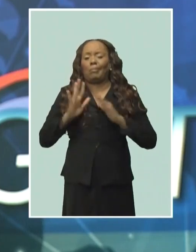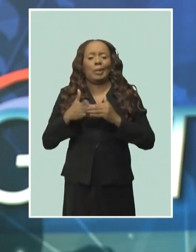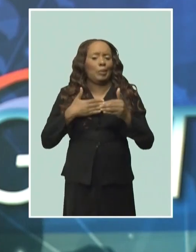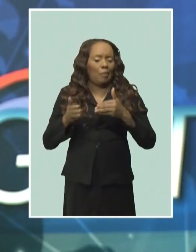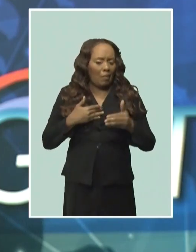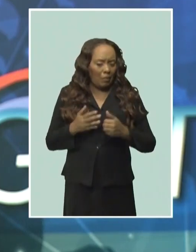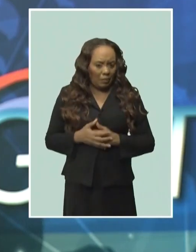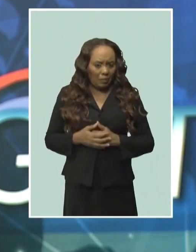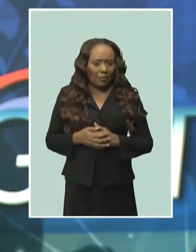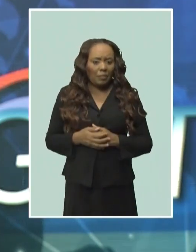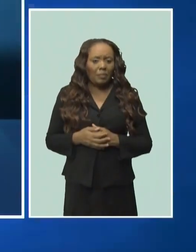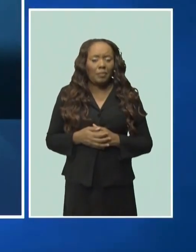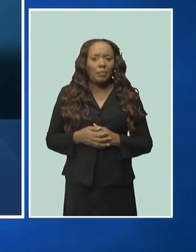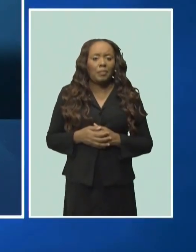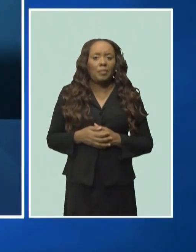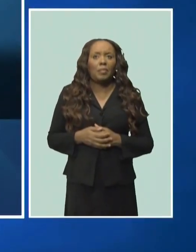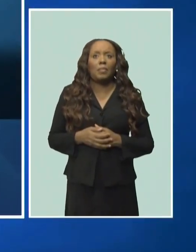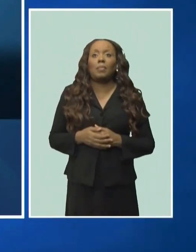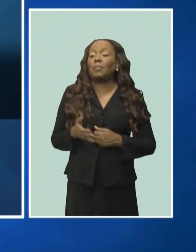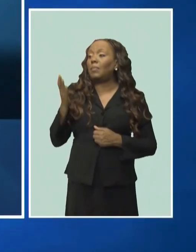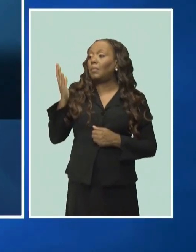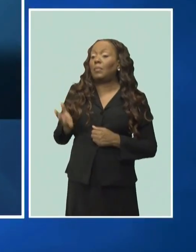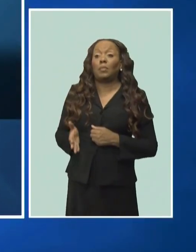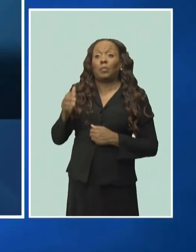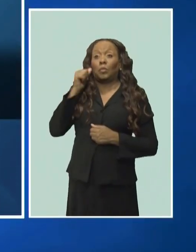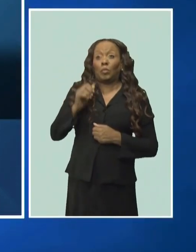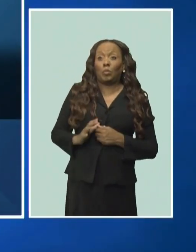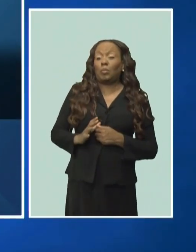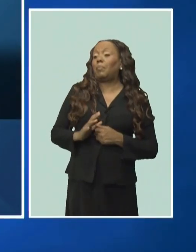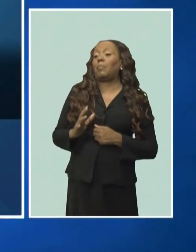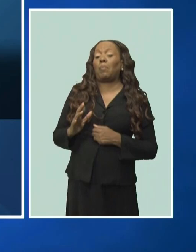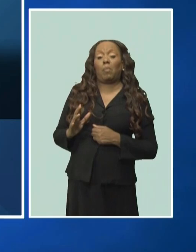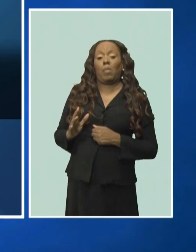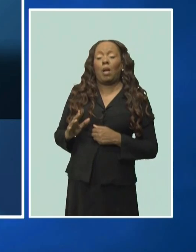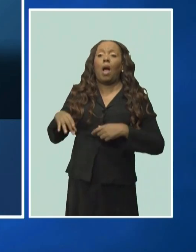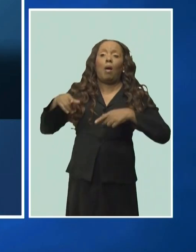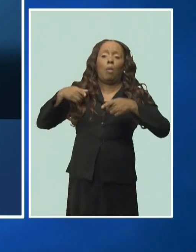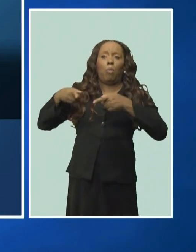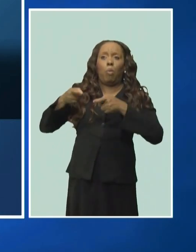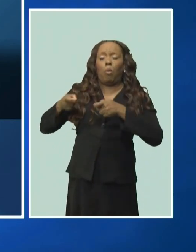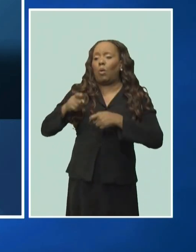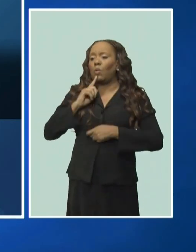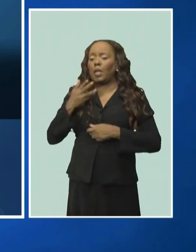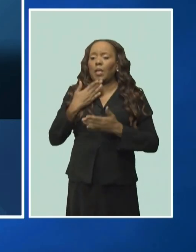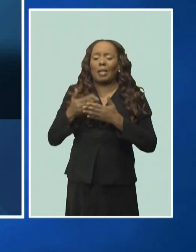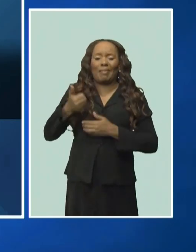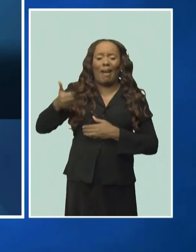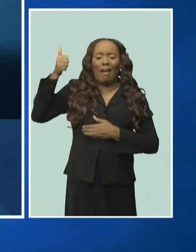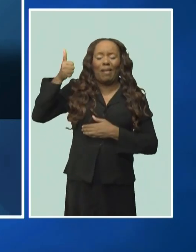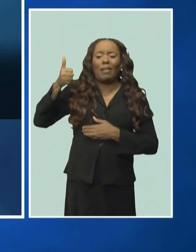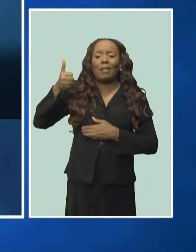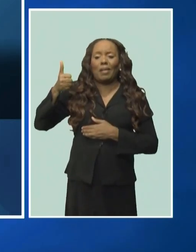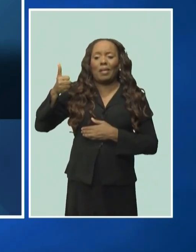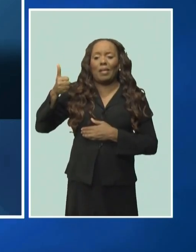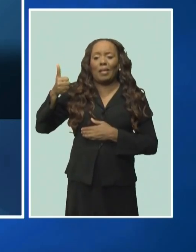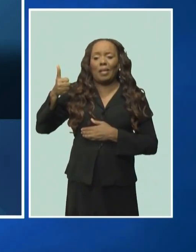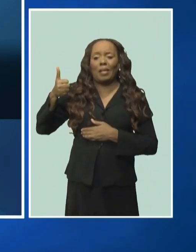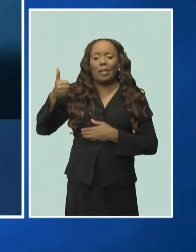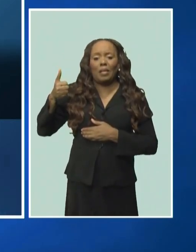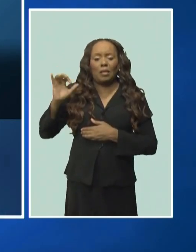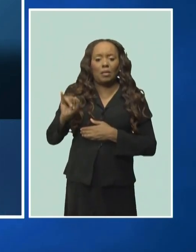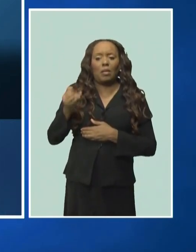life. Women occupy high office in both the public and private sectors, and our contributions are making a